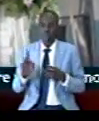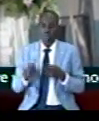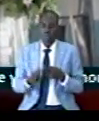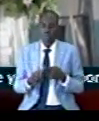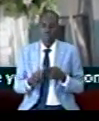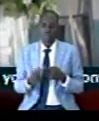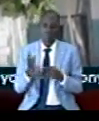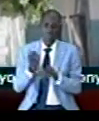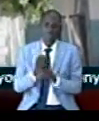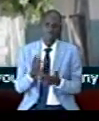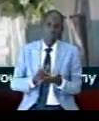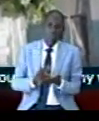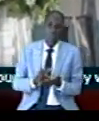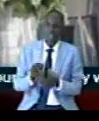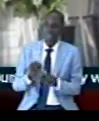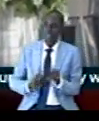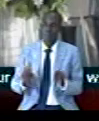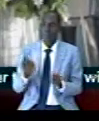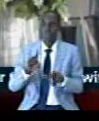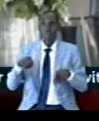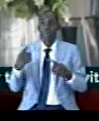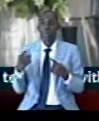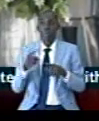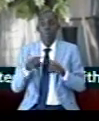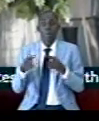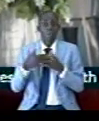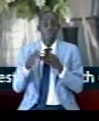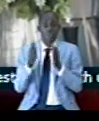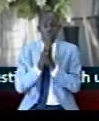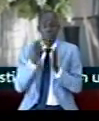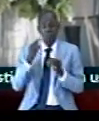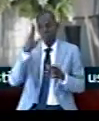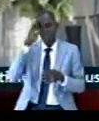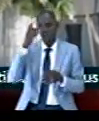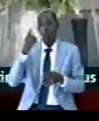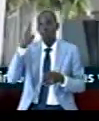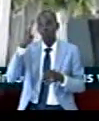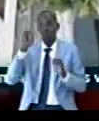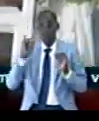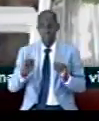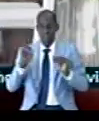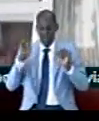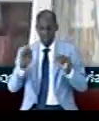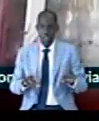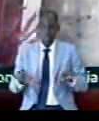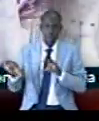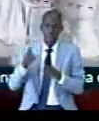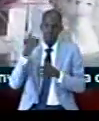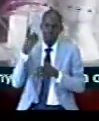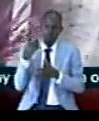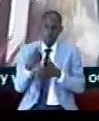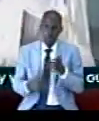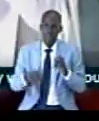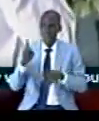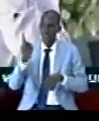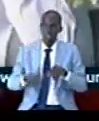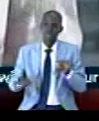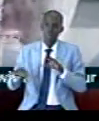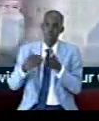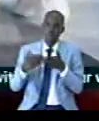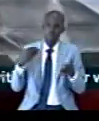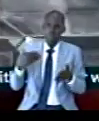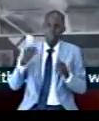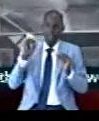But with the prayer of the man of God, after the man of God prayed, now I can tell you that I can hold this leg. I can fold